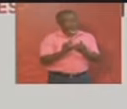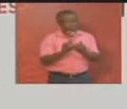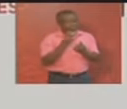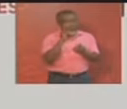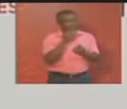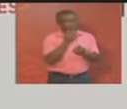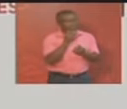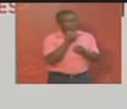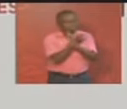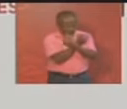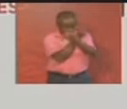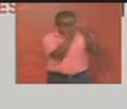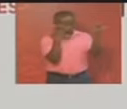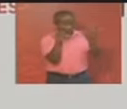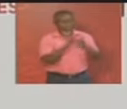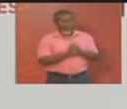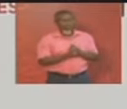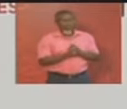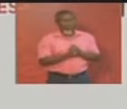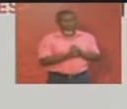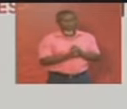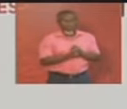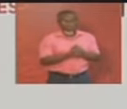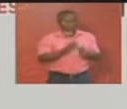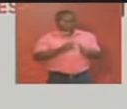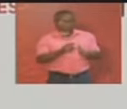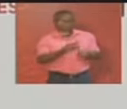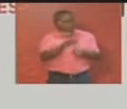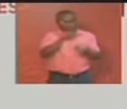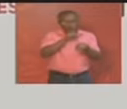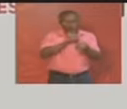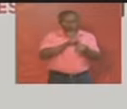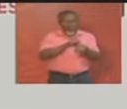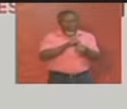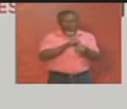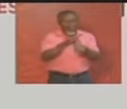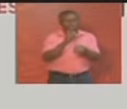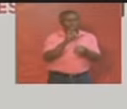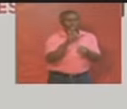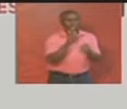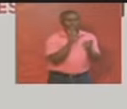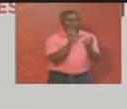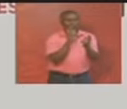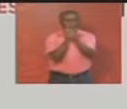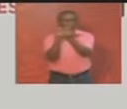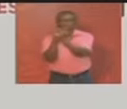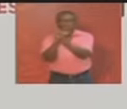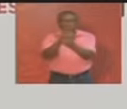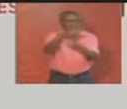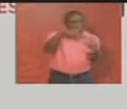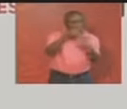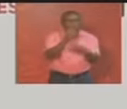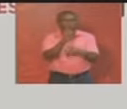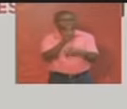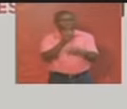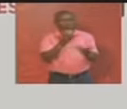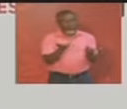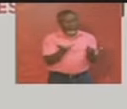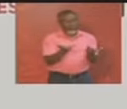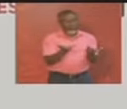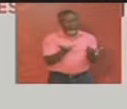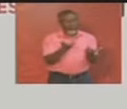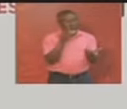the usual suspects with respect to gathering places are basically in play, as they always are. And